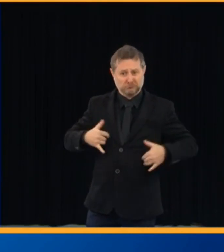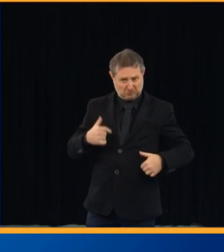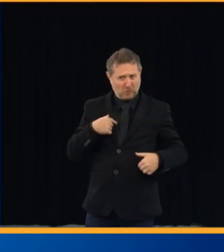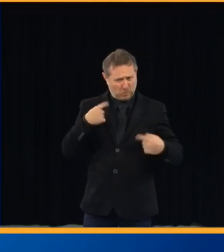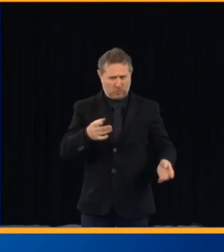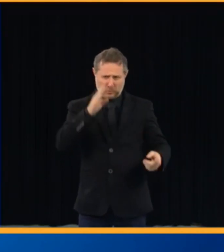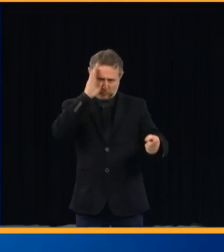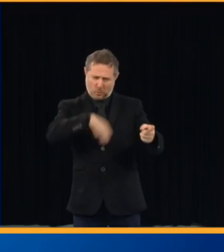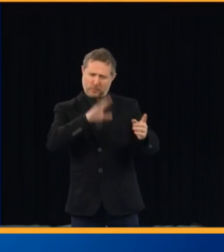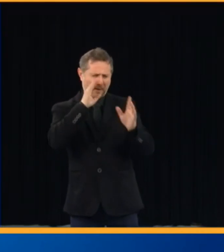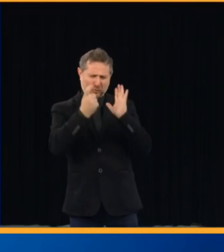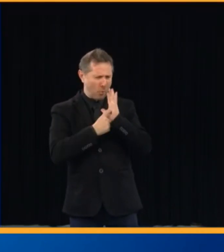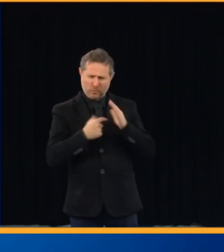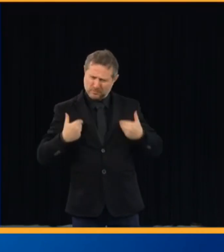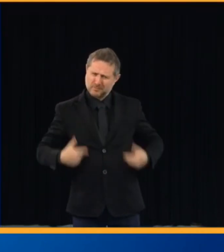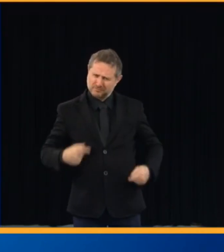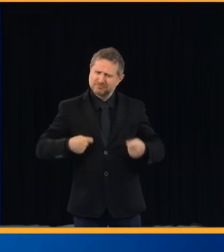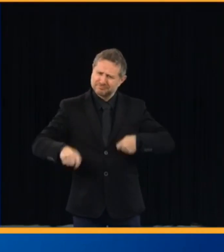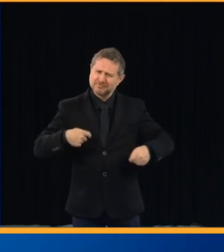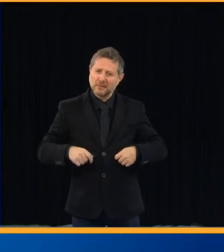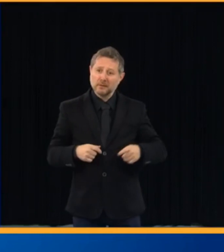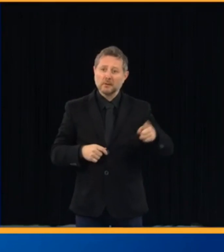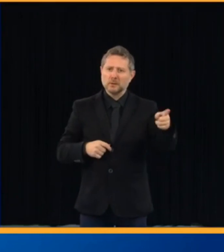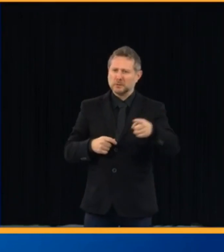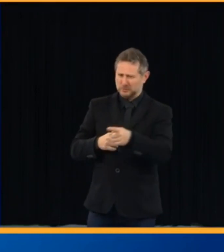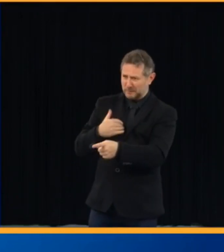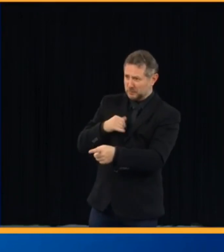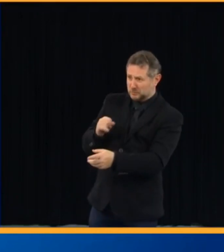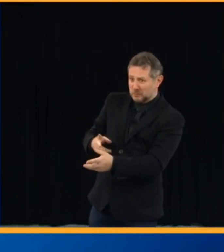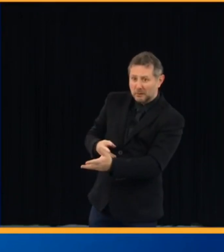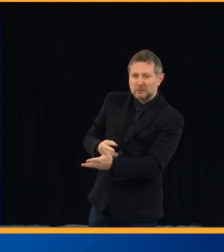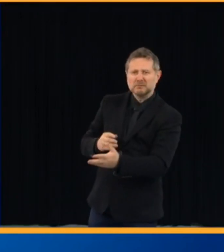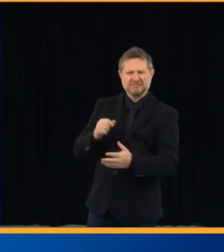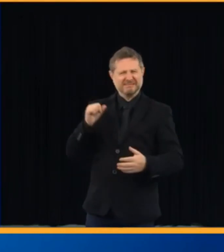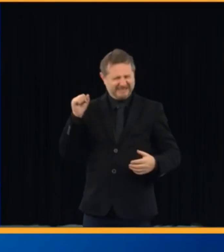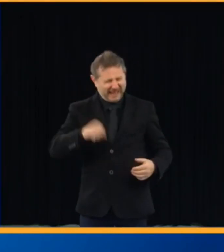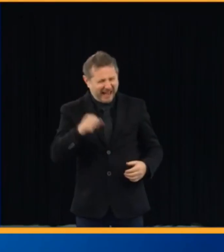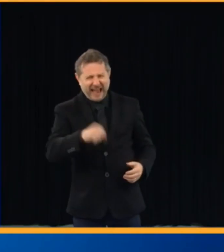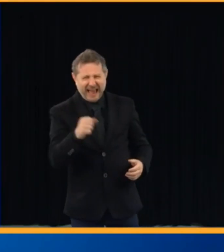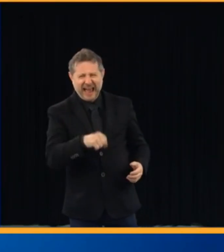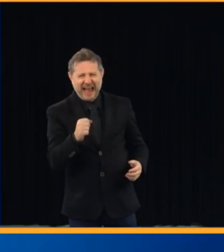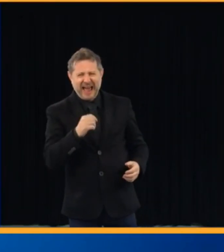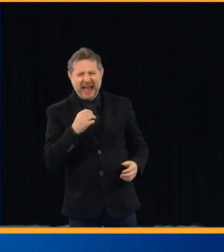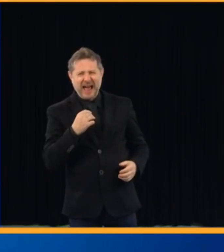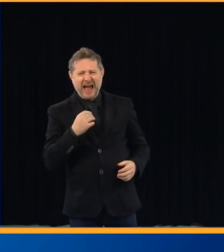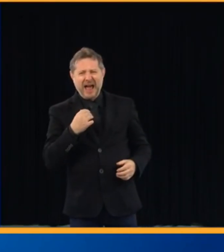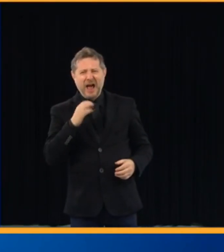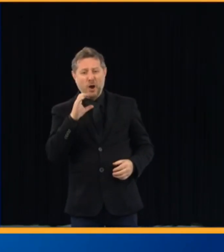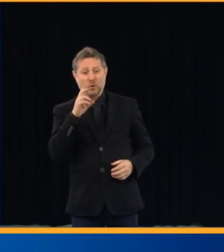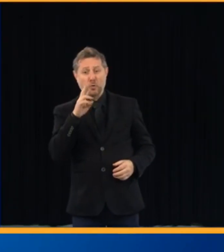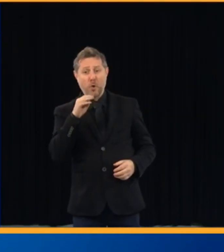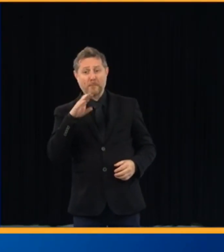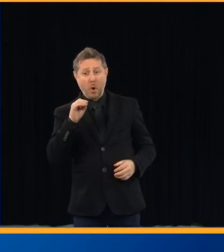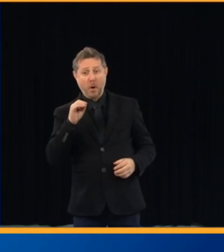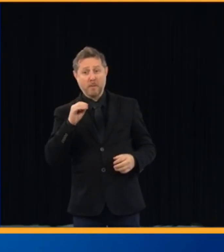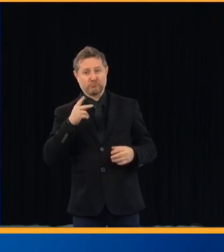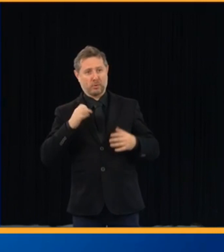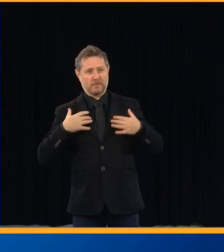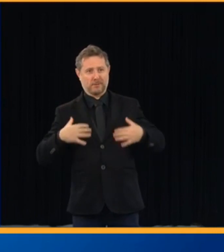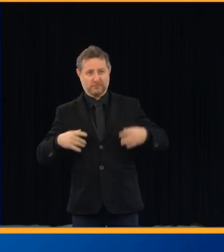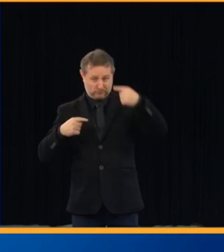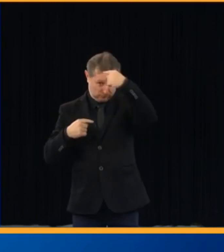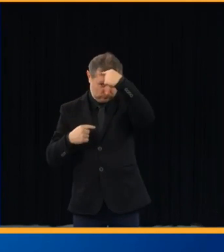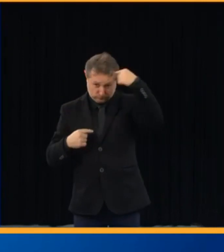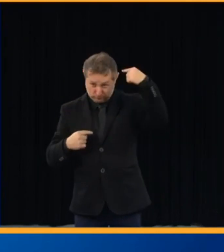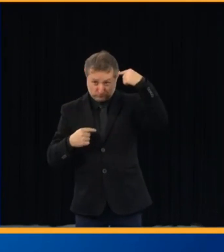Yes, it's sort of like the way you have a show. Yes, I do a briefing. You have Cuomo prime time, I have Cuomo all the time. That's the difference. Yeah, The